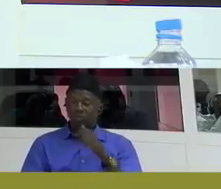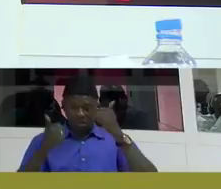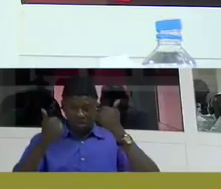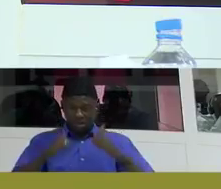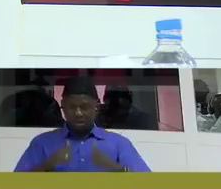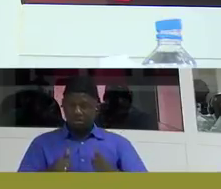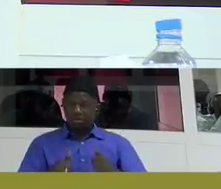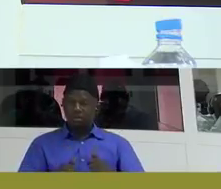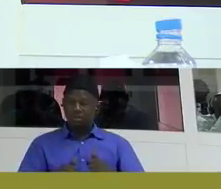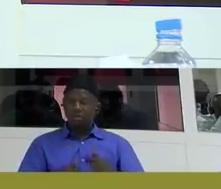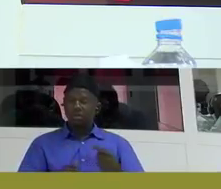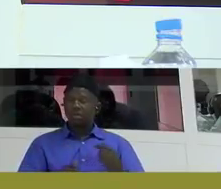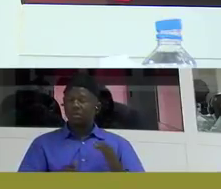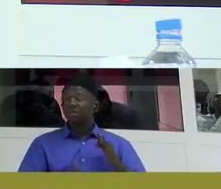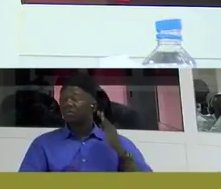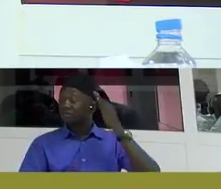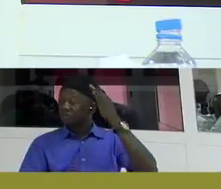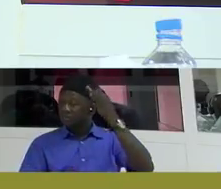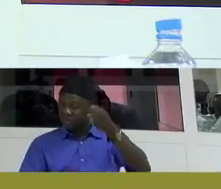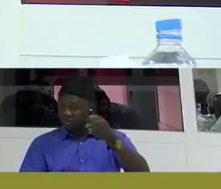happen in the future,